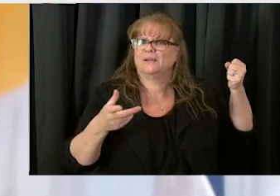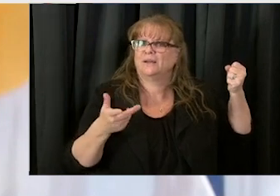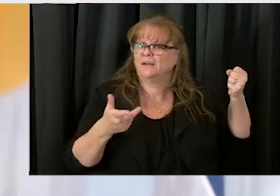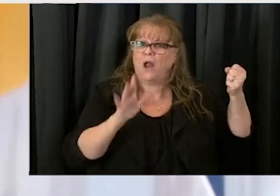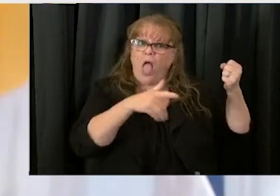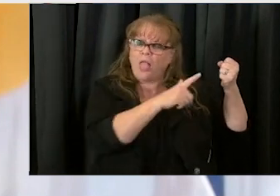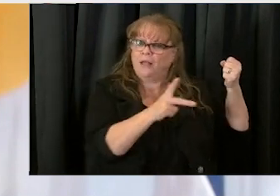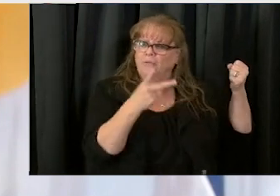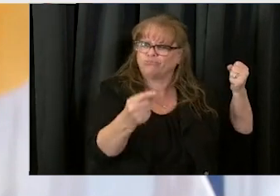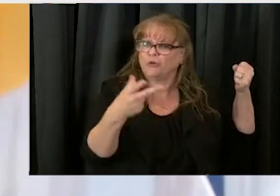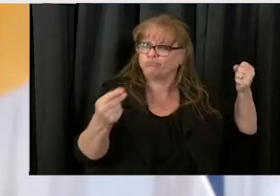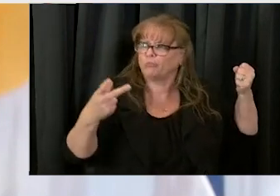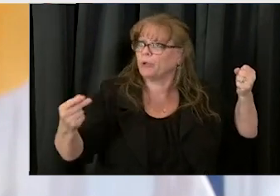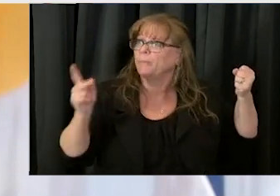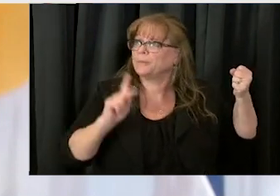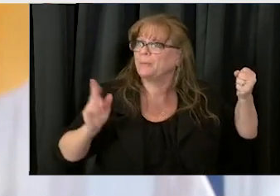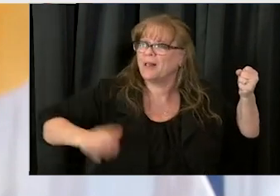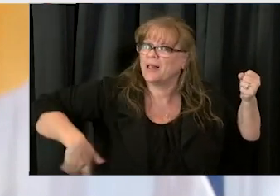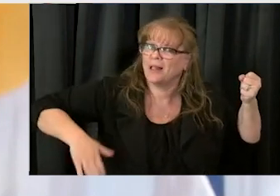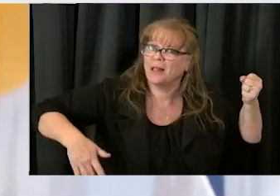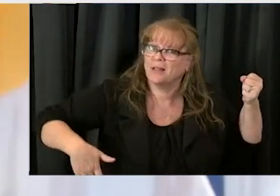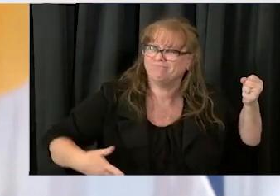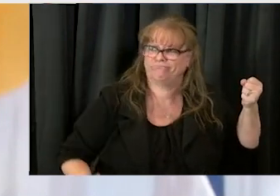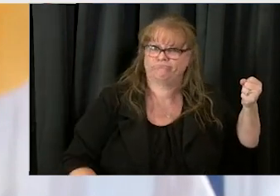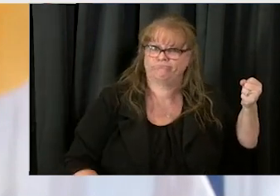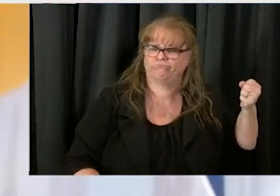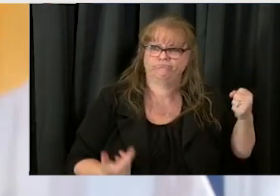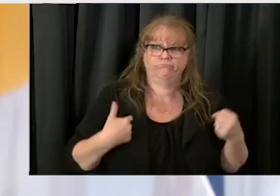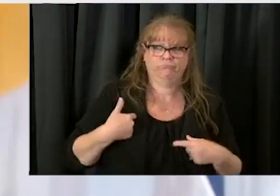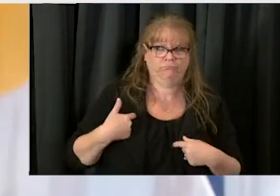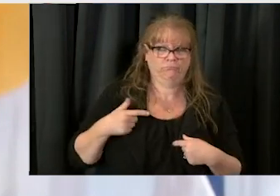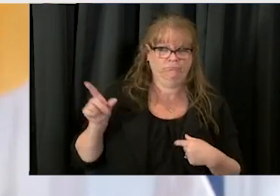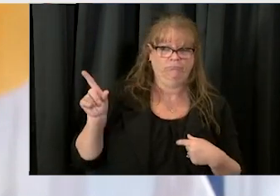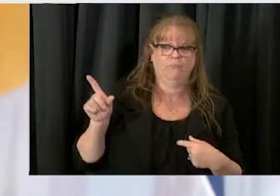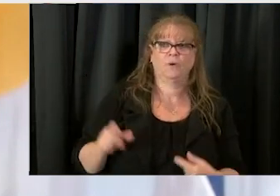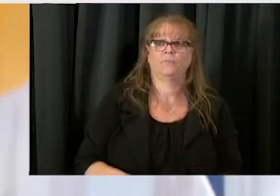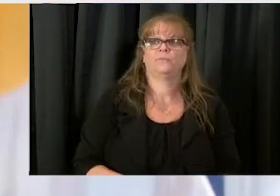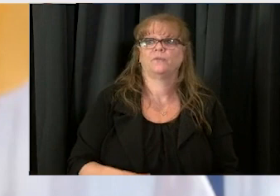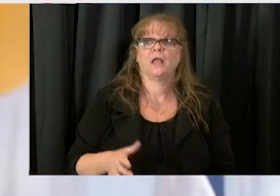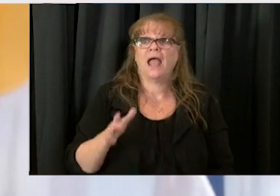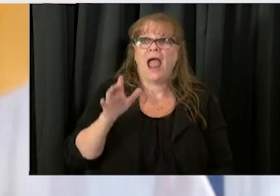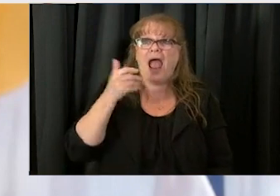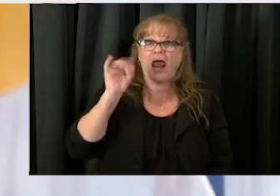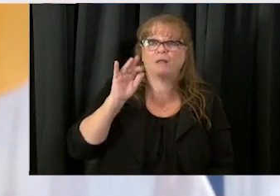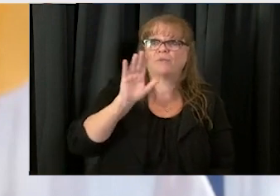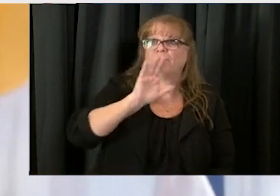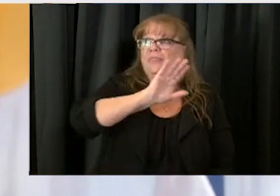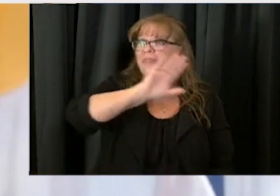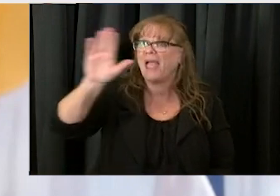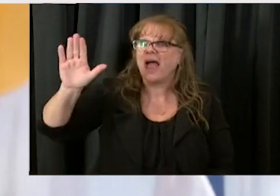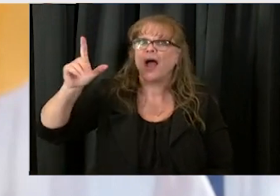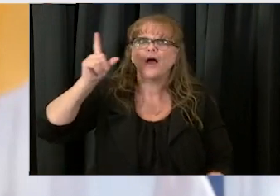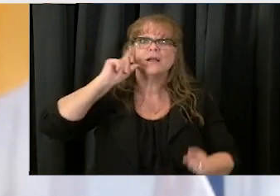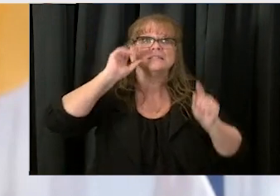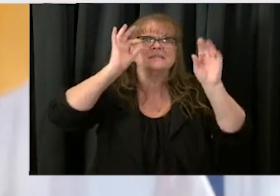I don't know if that's a deliberate decision they made or not, but they're in effect delaying. Next question.